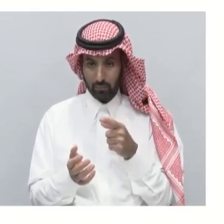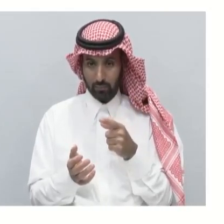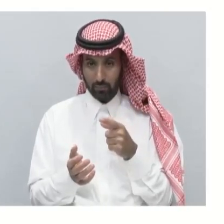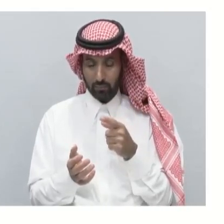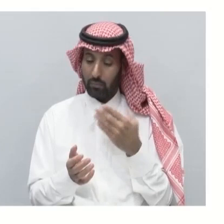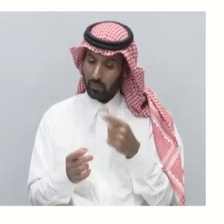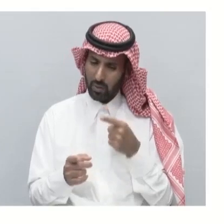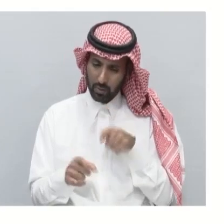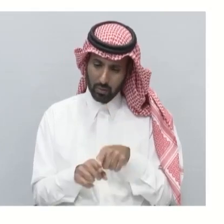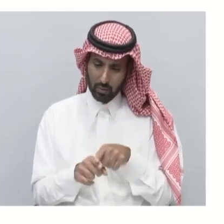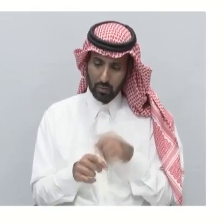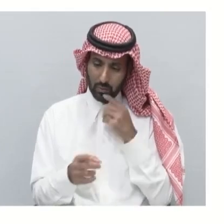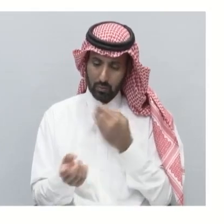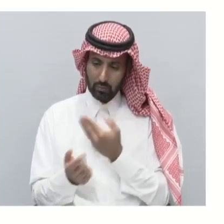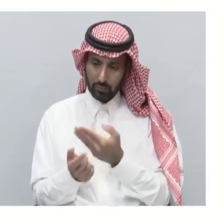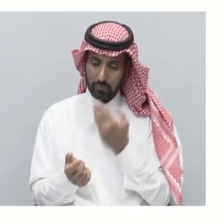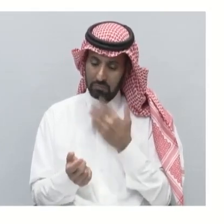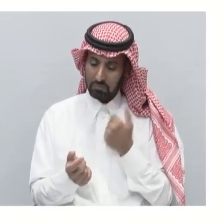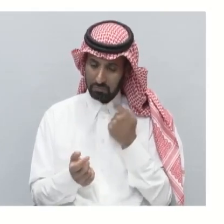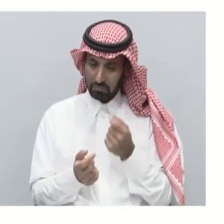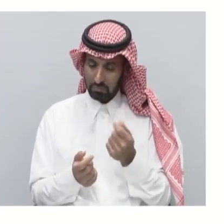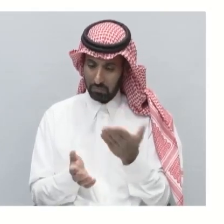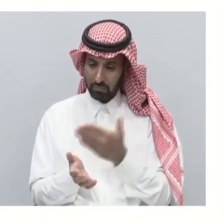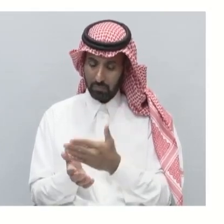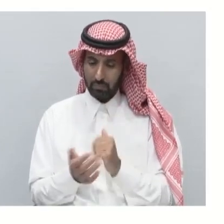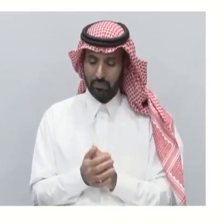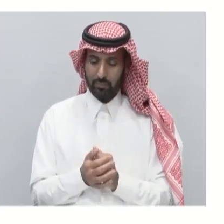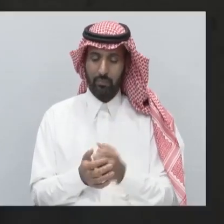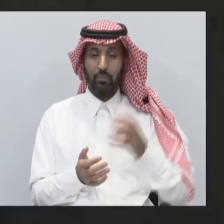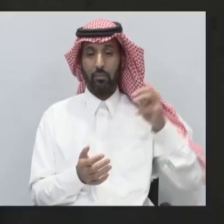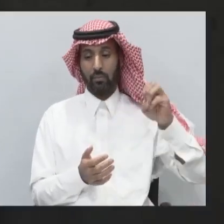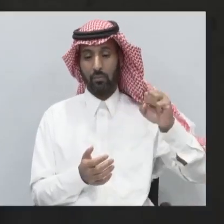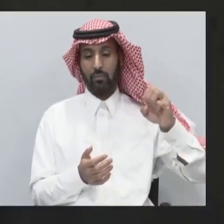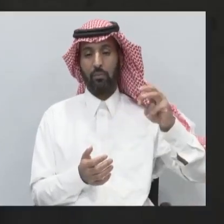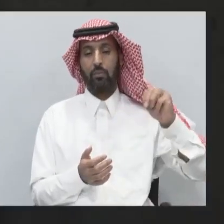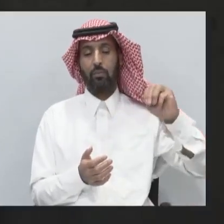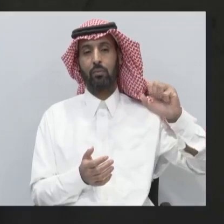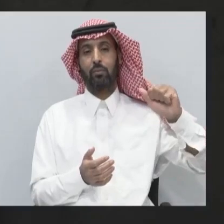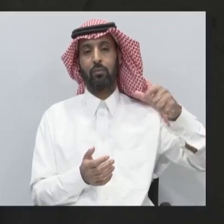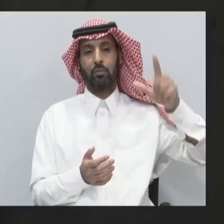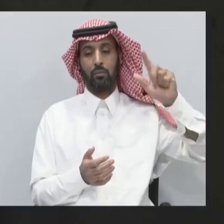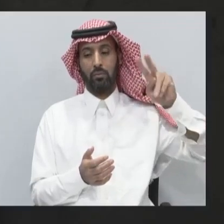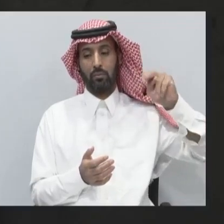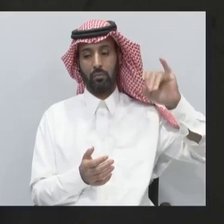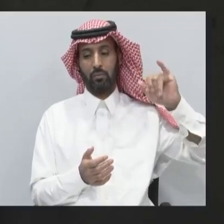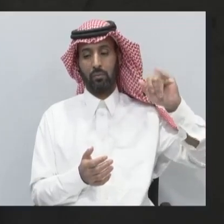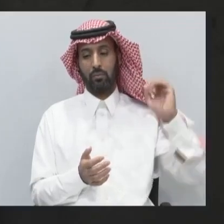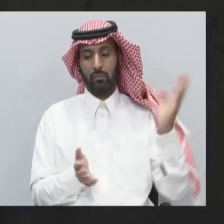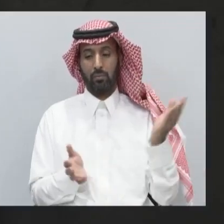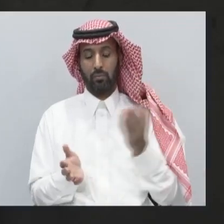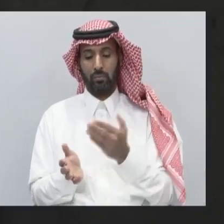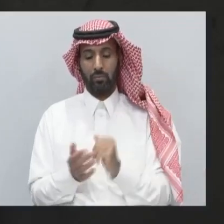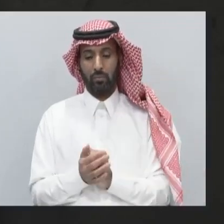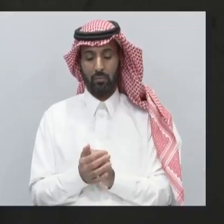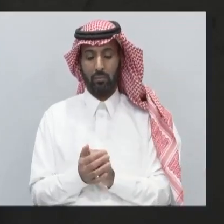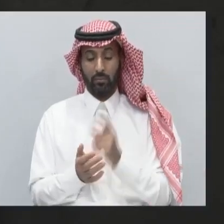formal. Best wishes. Then we're having Melanie. She will write her first name.